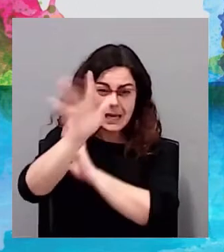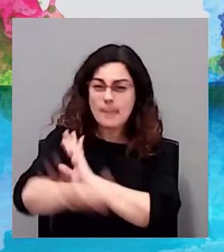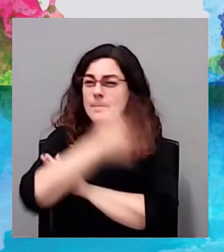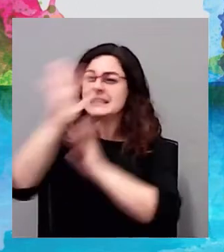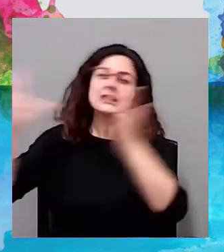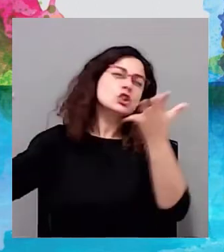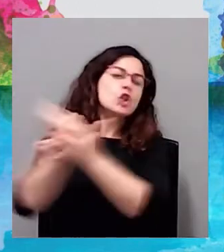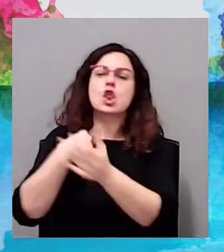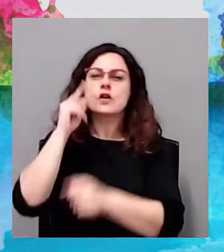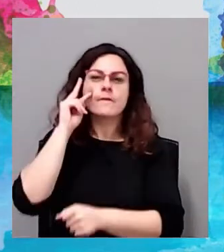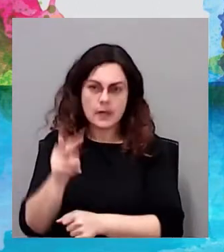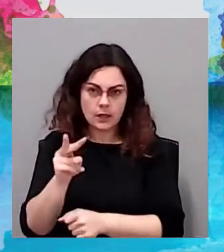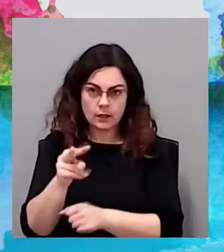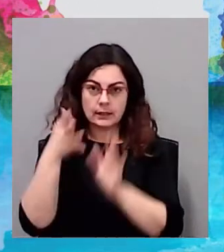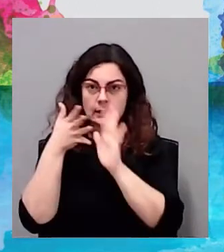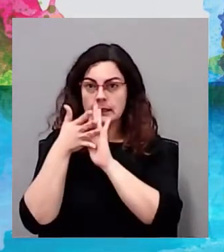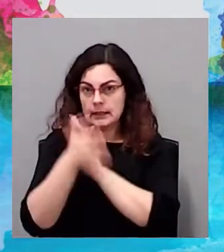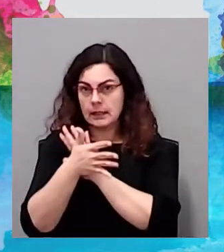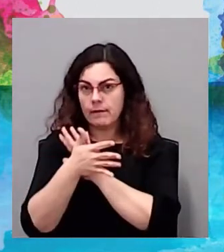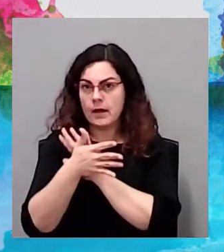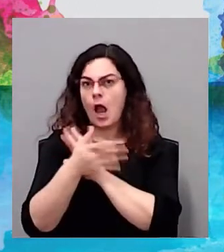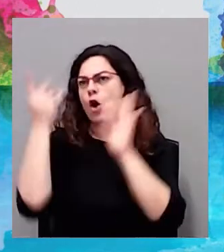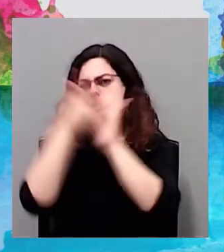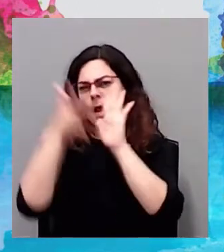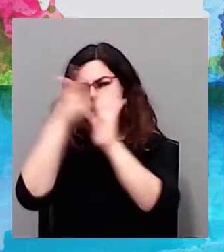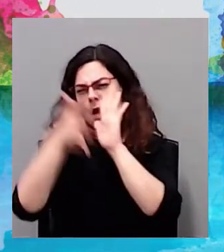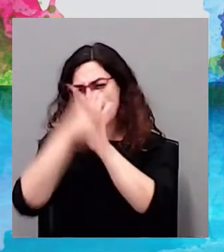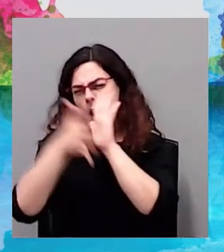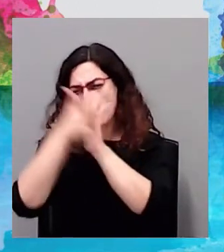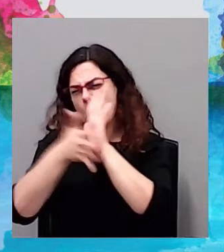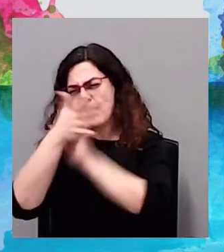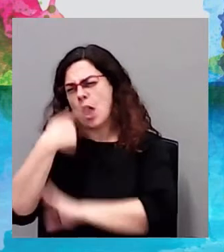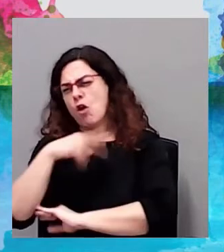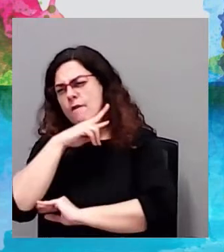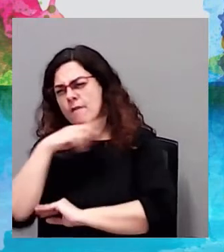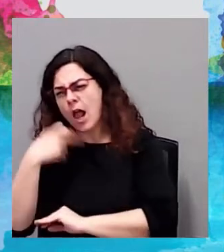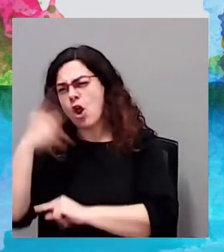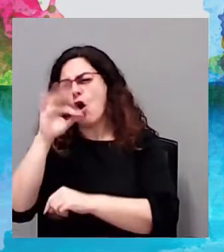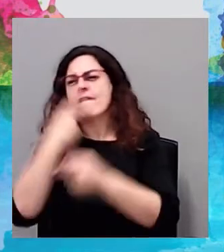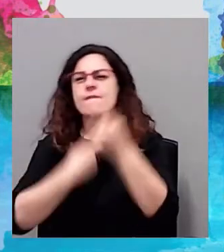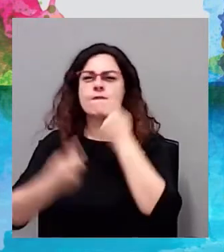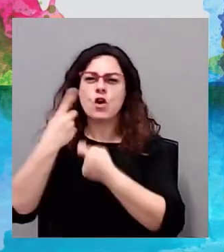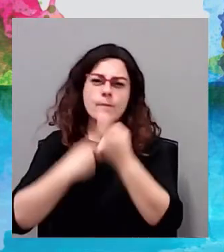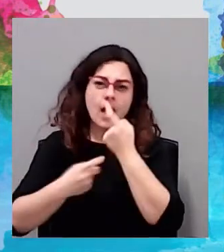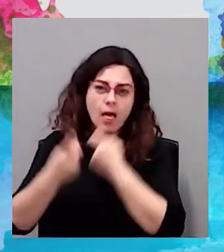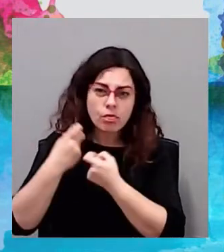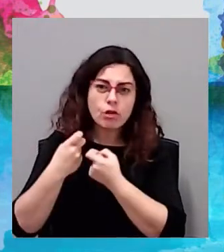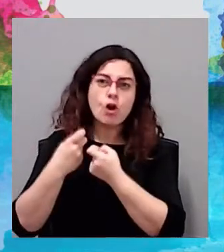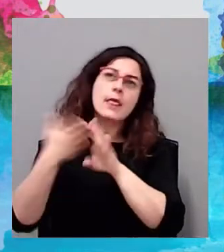We have to describe everything. It means values,